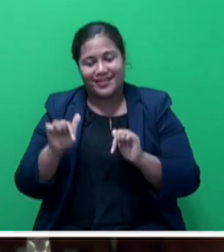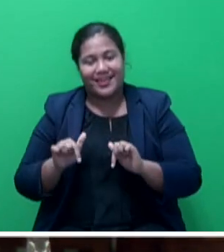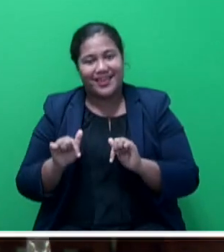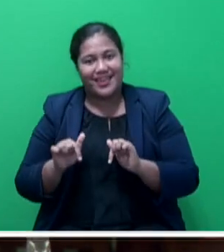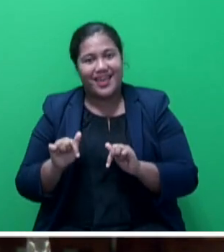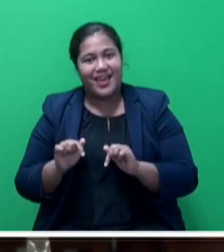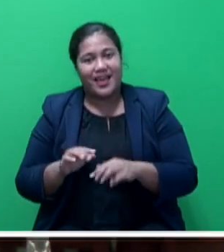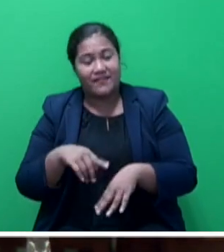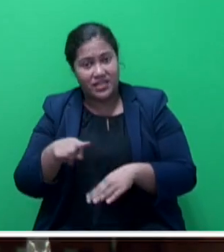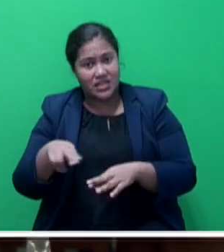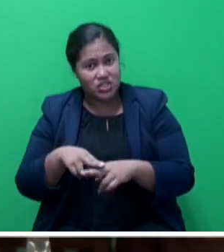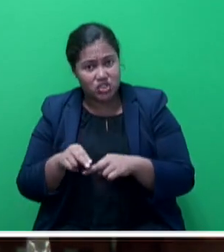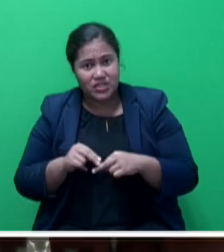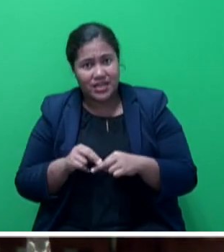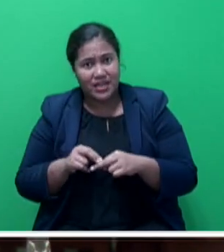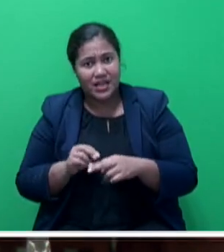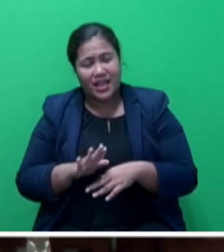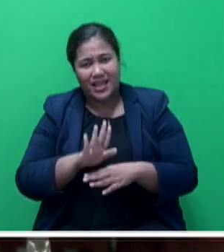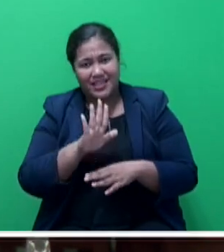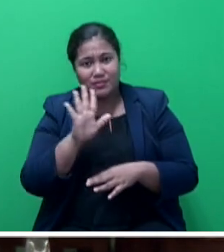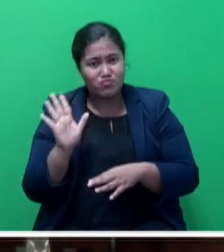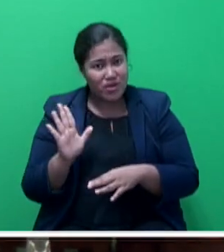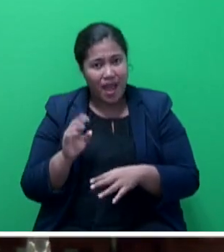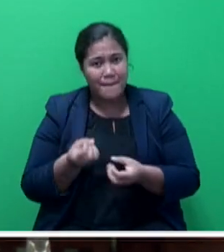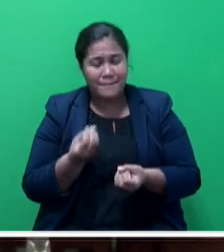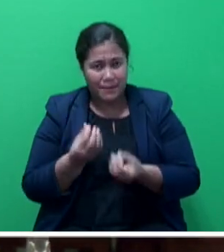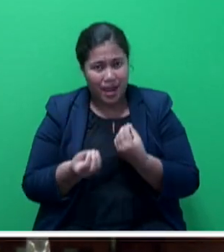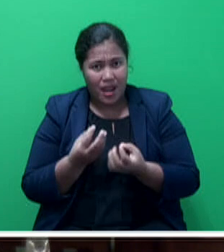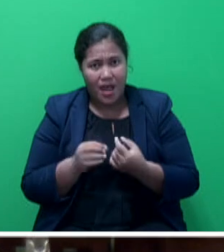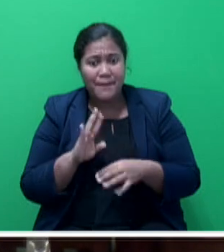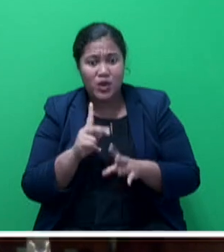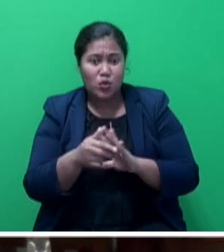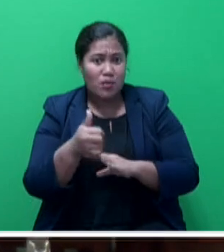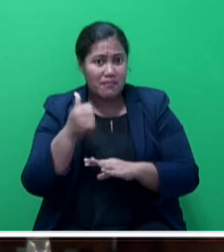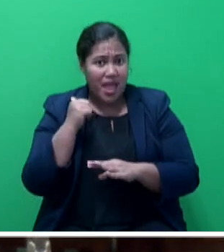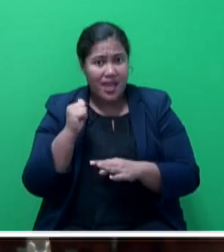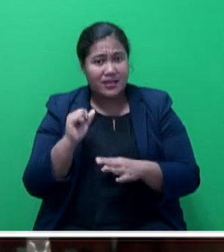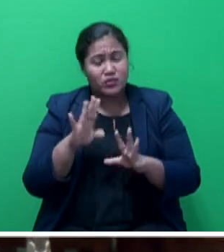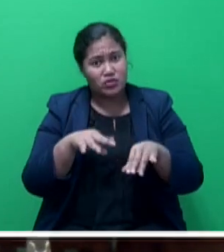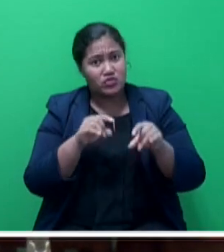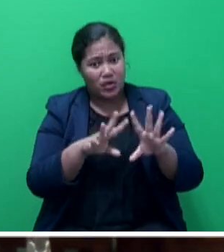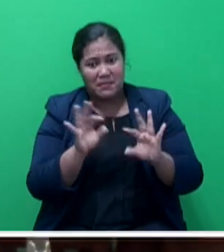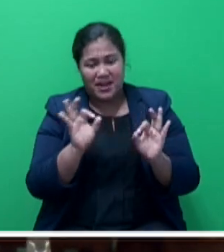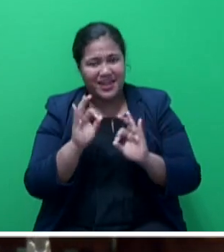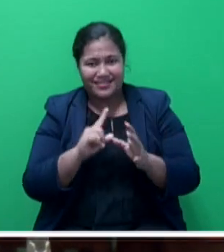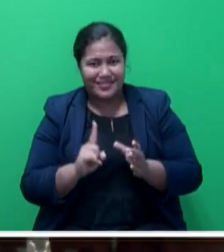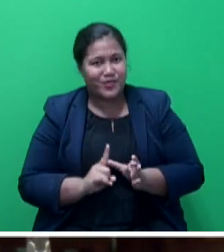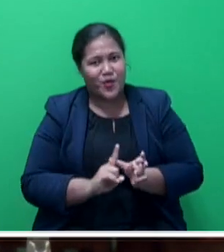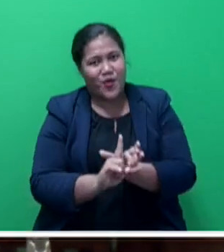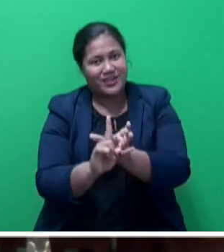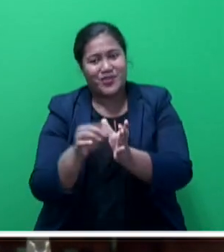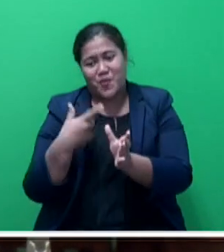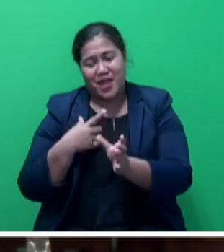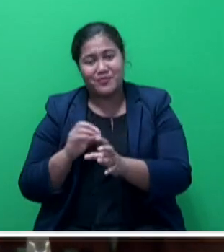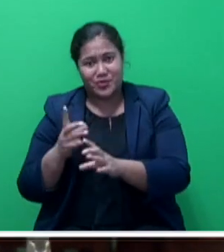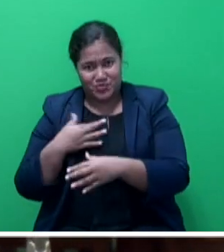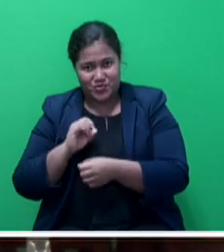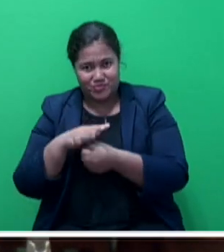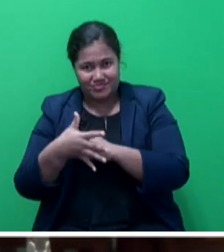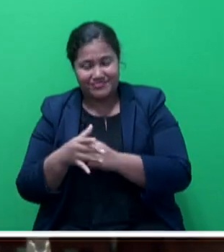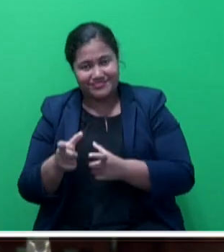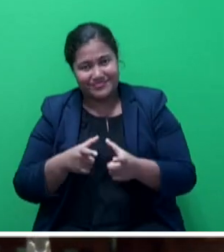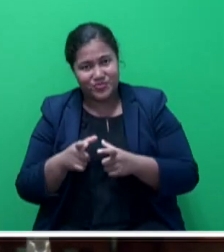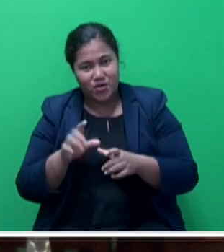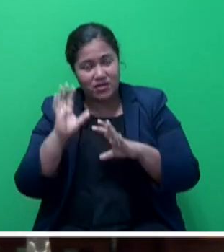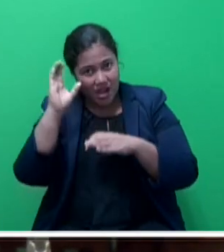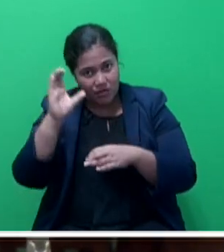bubble and can go back to Australia without doing quarantine upon their return because we are a COVID-contained country, you can